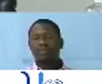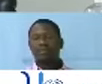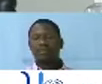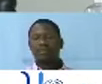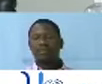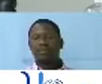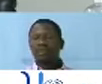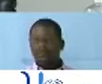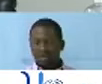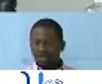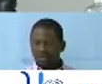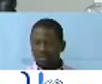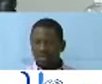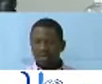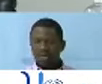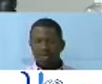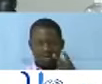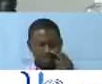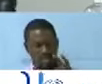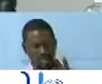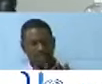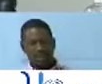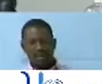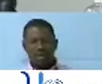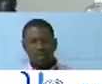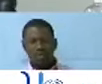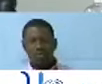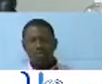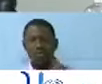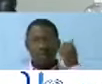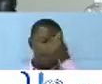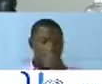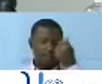In a sense, when you look at even our own African values,